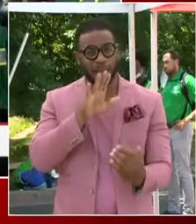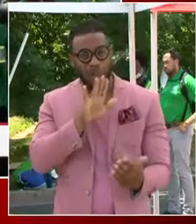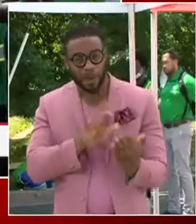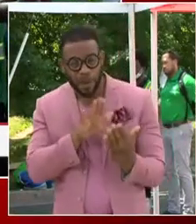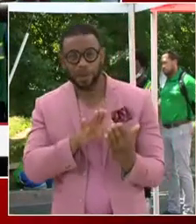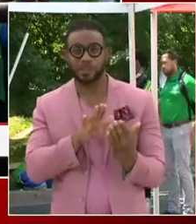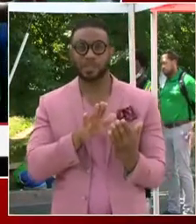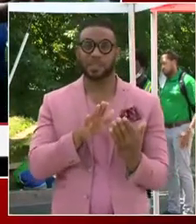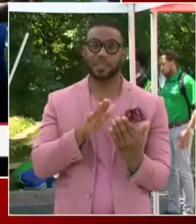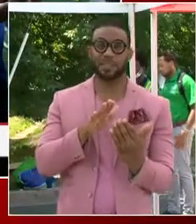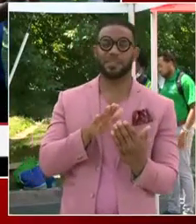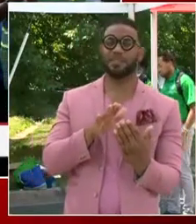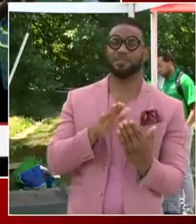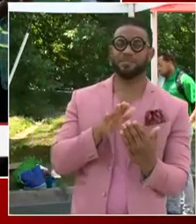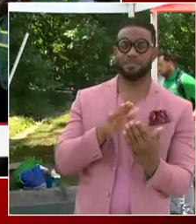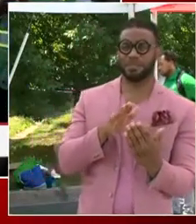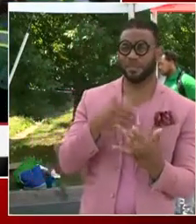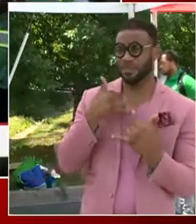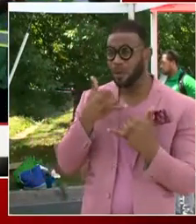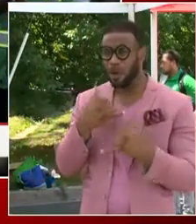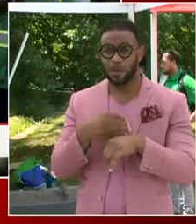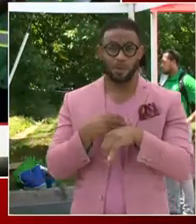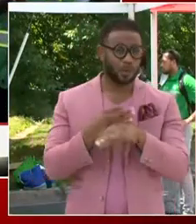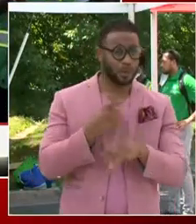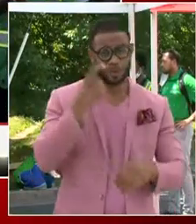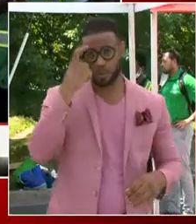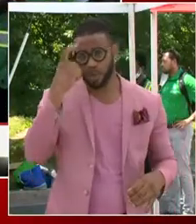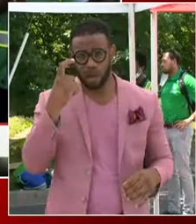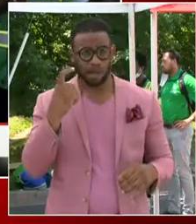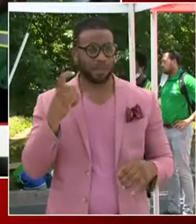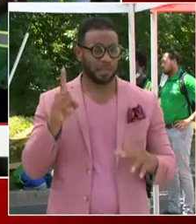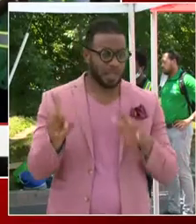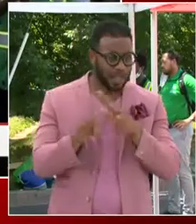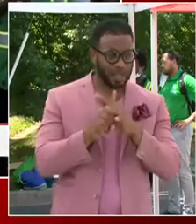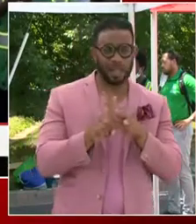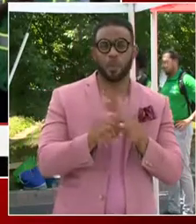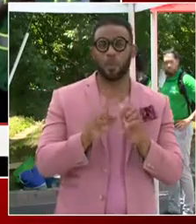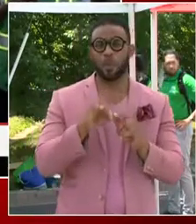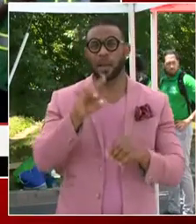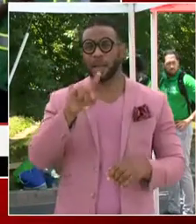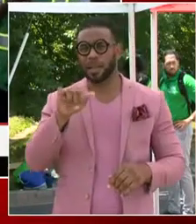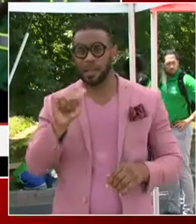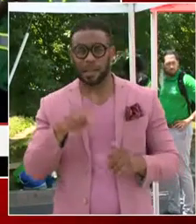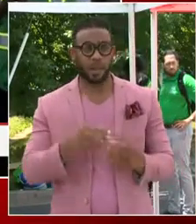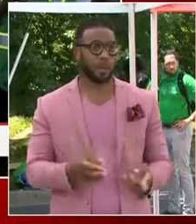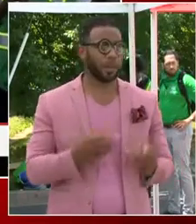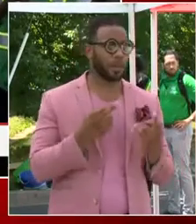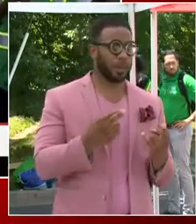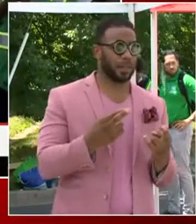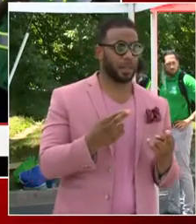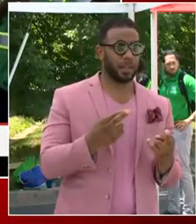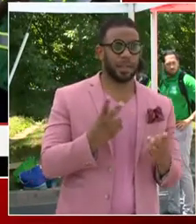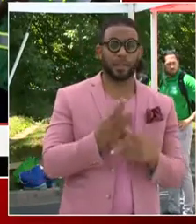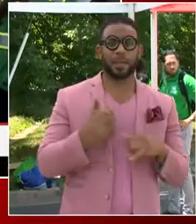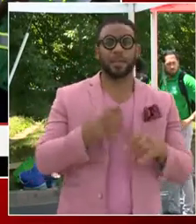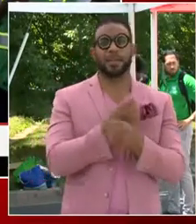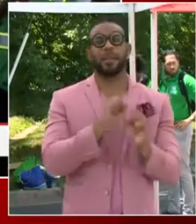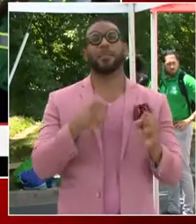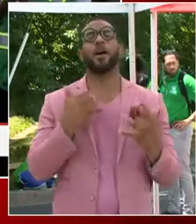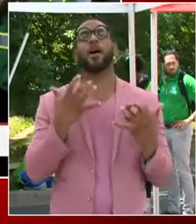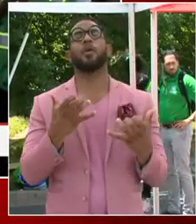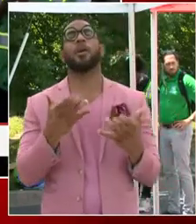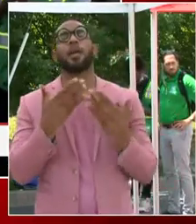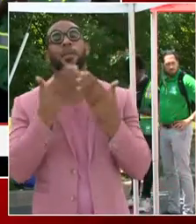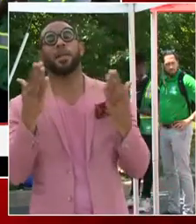person, face-to-face, smart, coming up with the data and the recommendations that have kept us safe. And I want